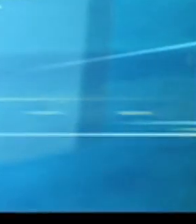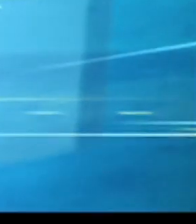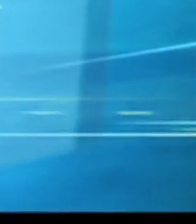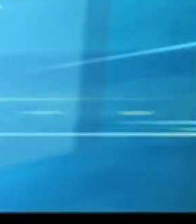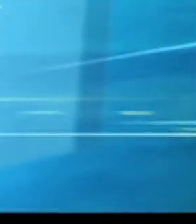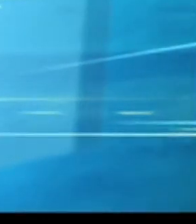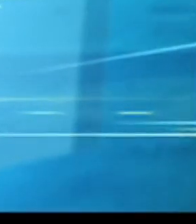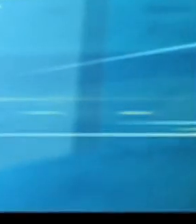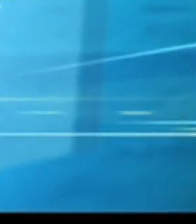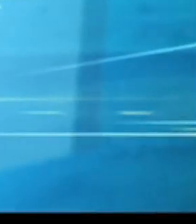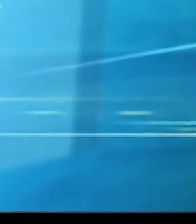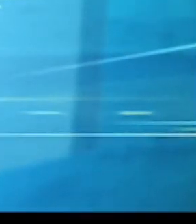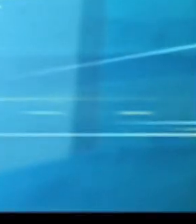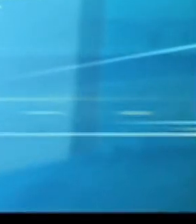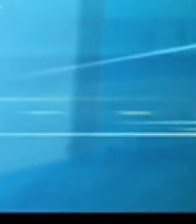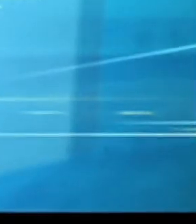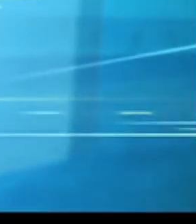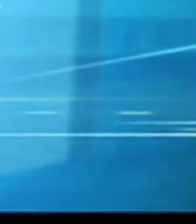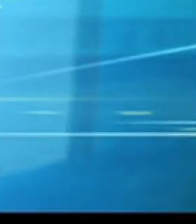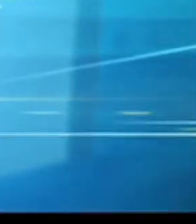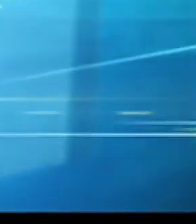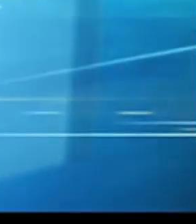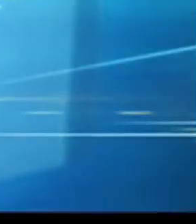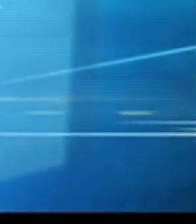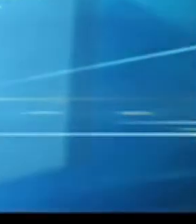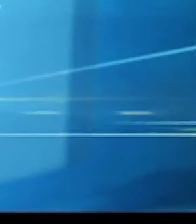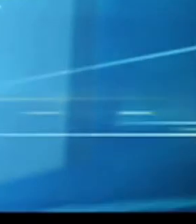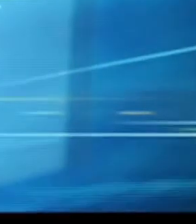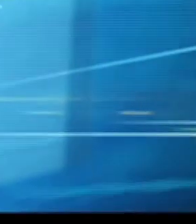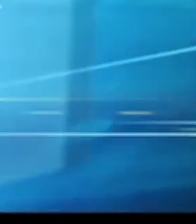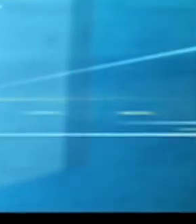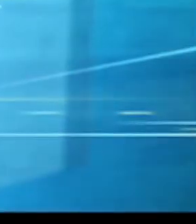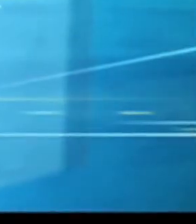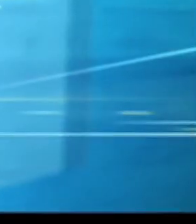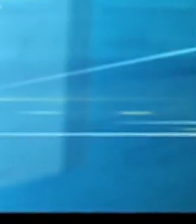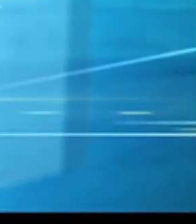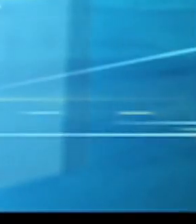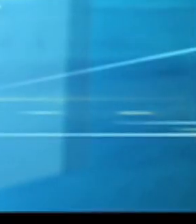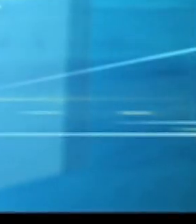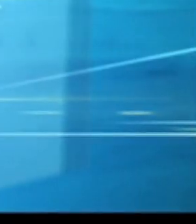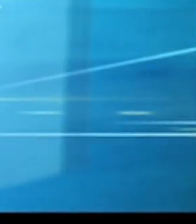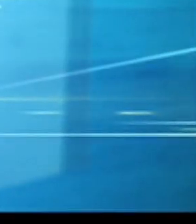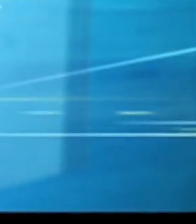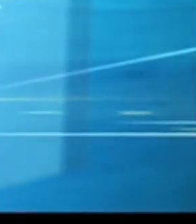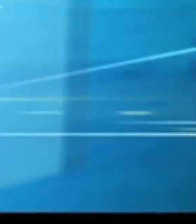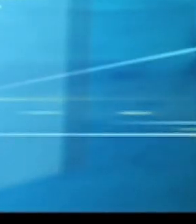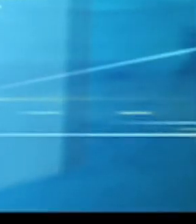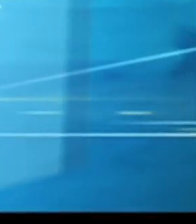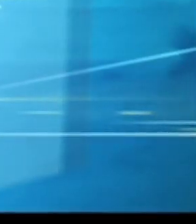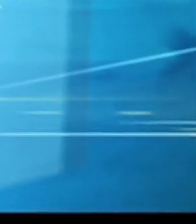This portion of the news is brought to you by Shell Helix Ultra. Performance you can see.